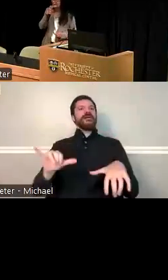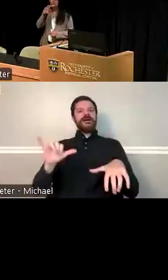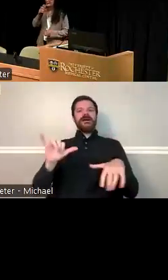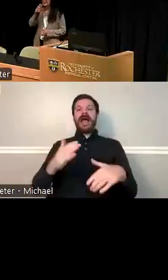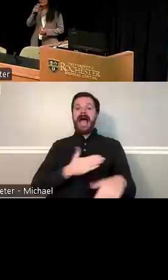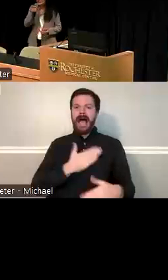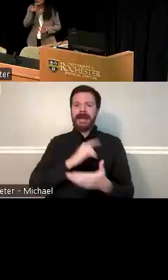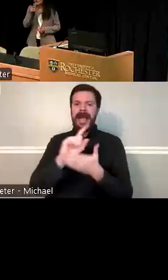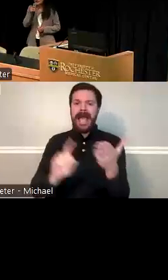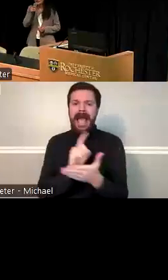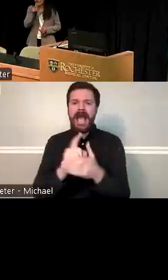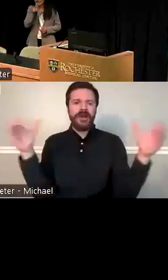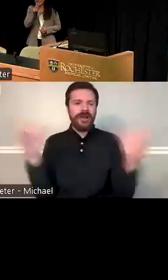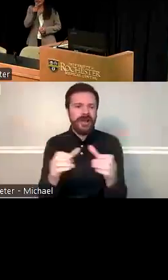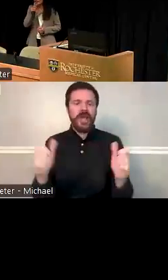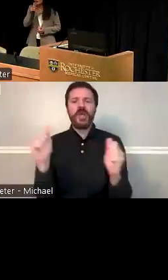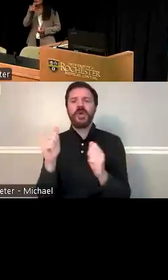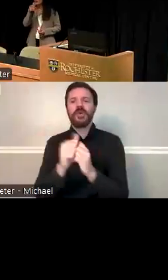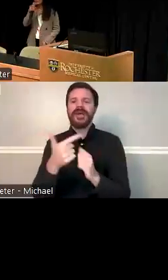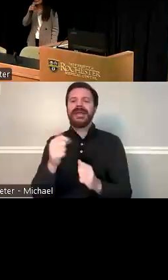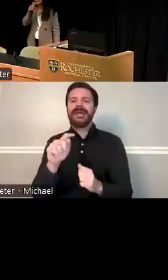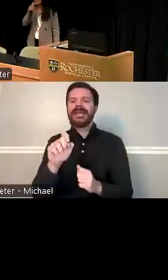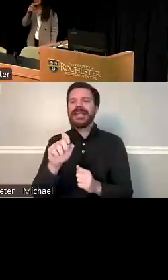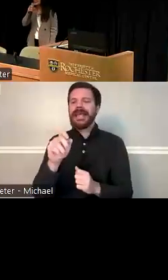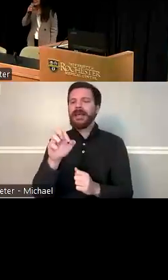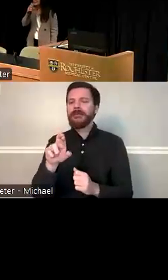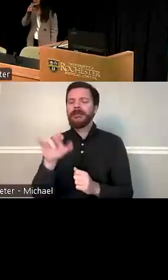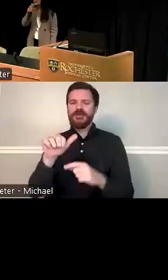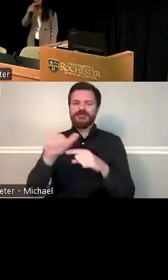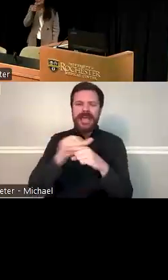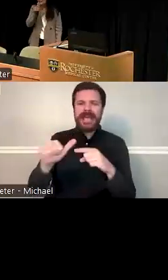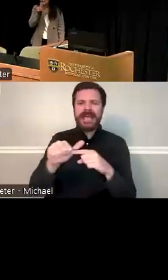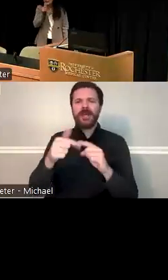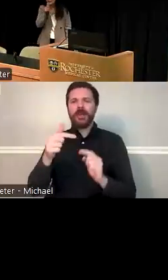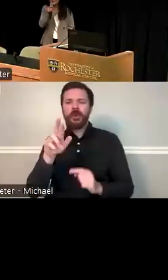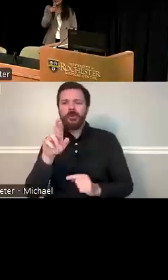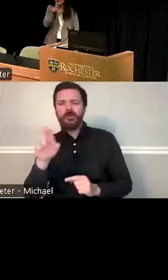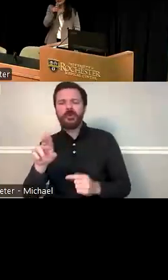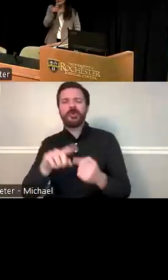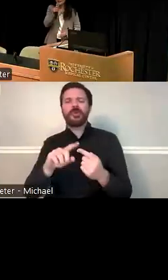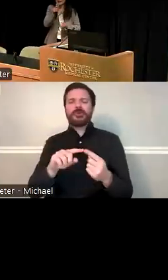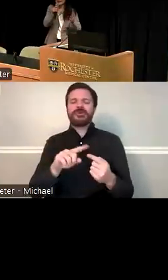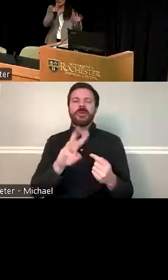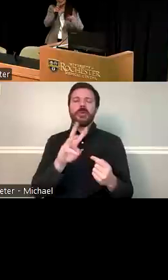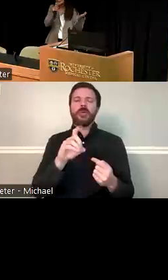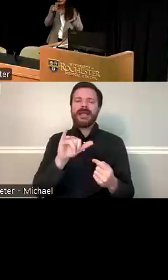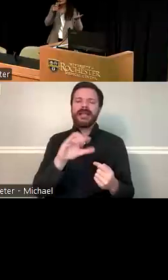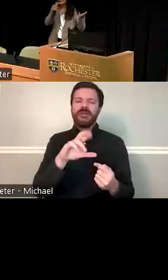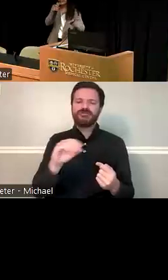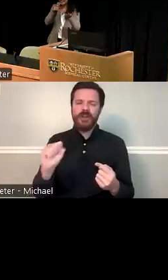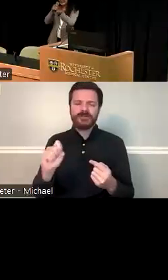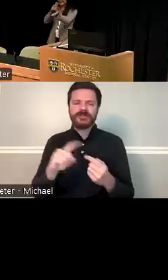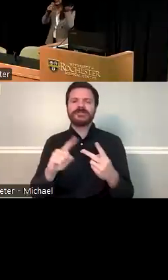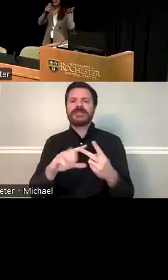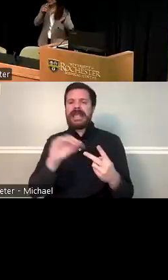with suicide prevention gatekeeper training gurus like Dr. Wendy Cross and Dr. Peter Wyman. And I cite many of your